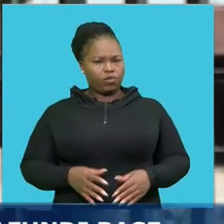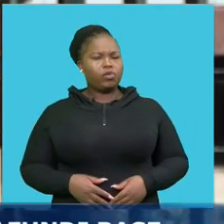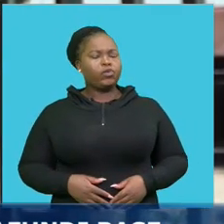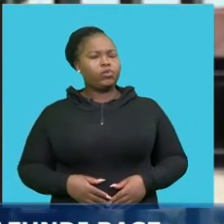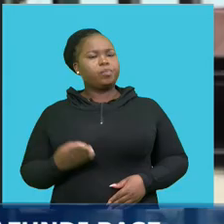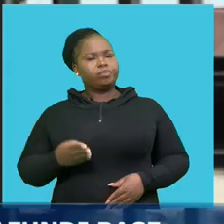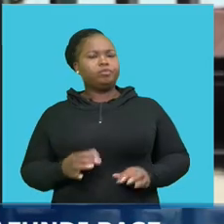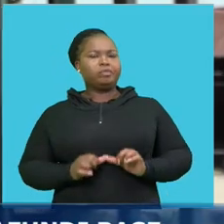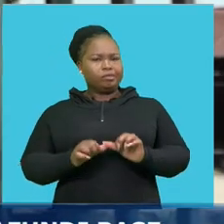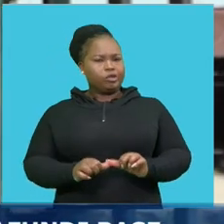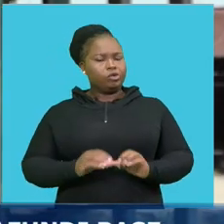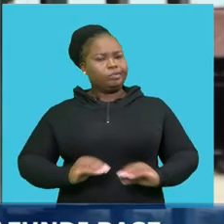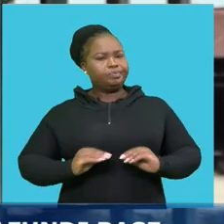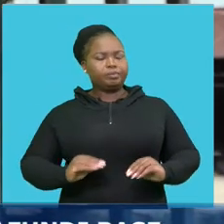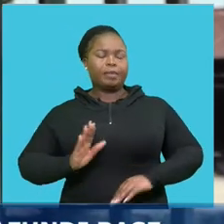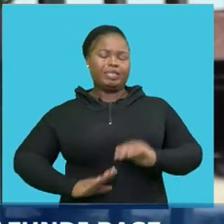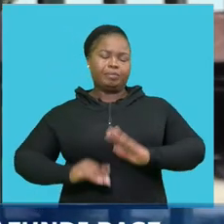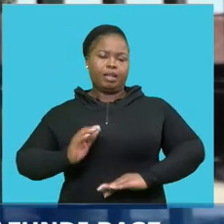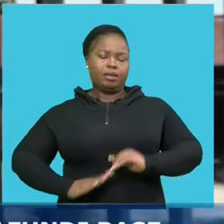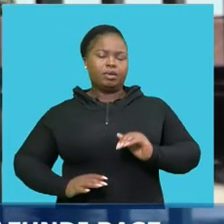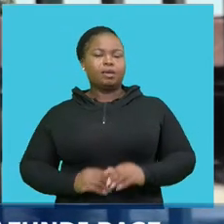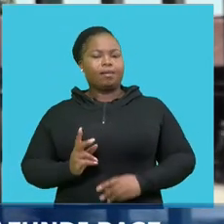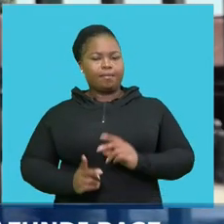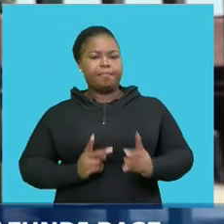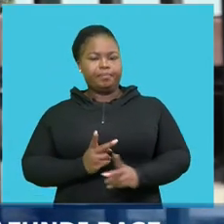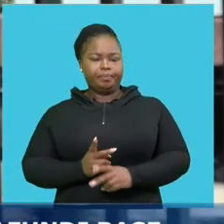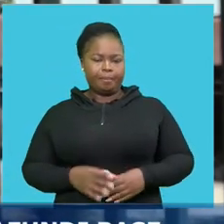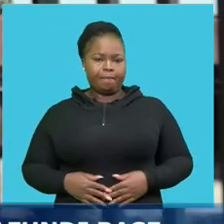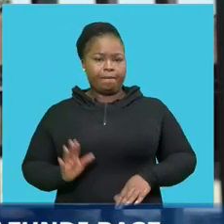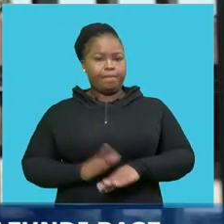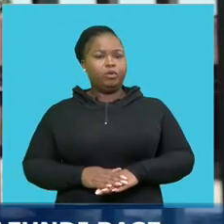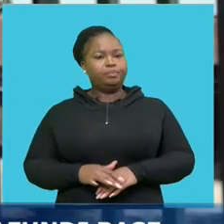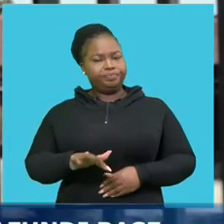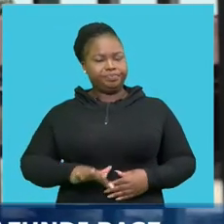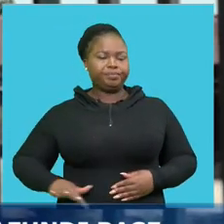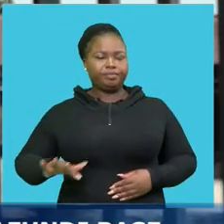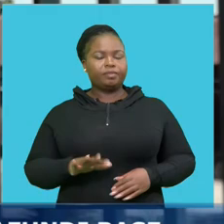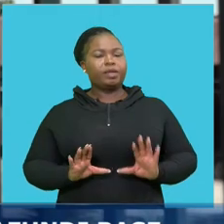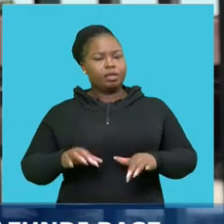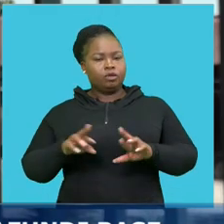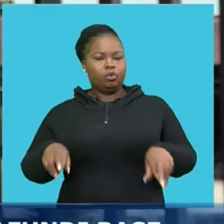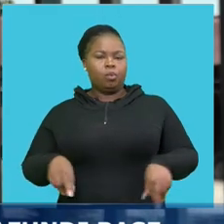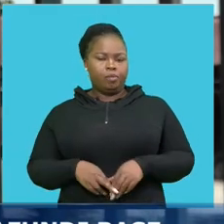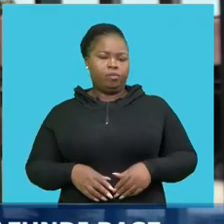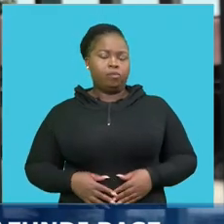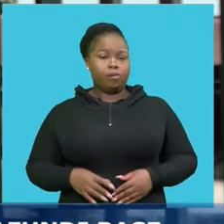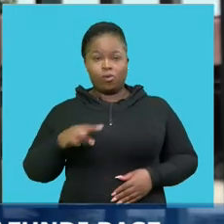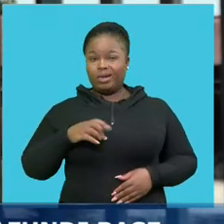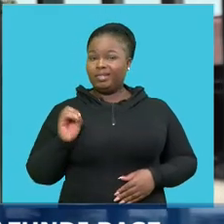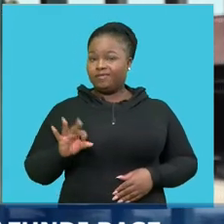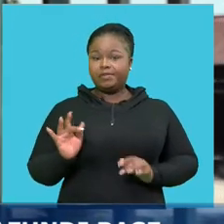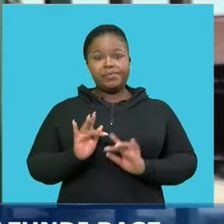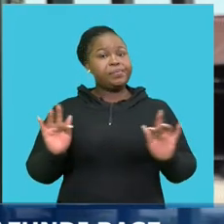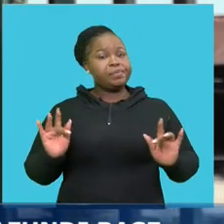at the school, they need to rebuild the school and make more facilities where the children are active. Because if there's no classes